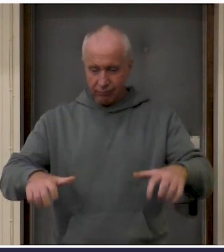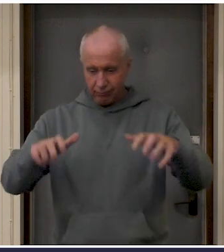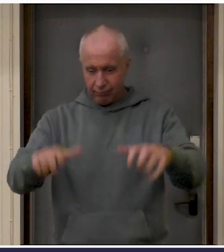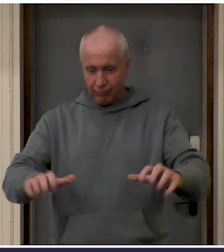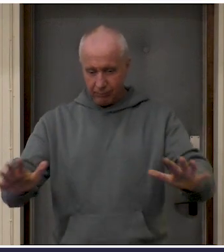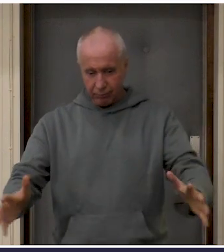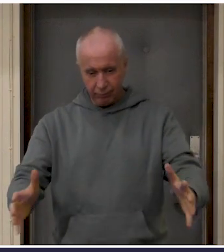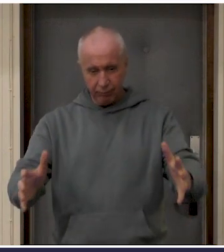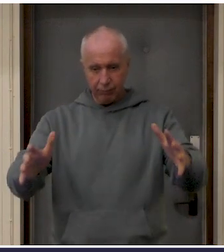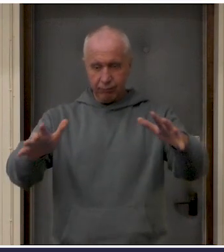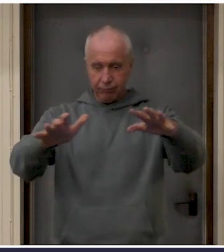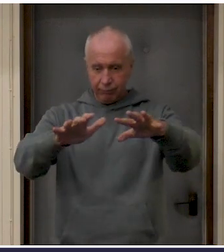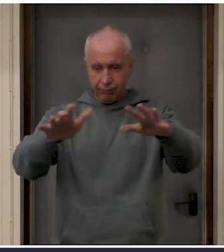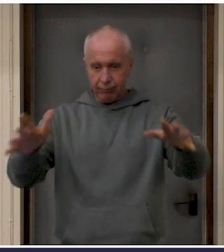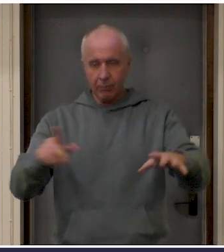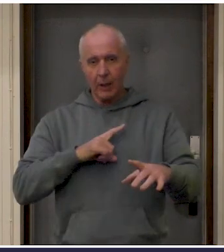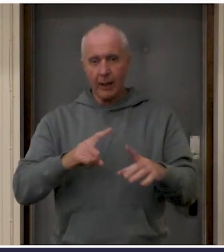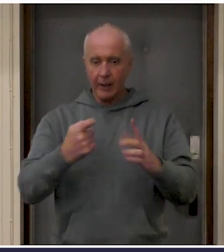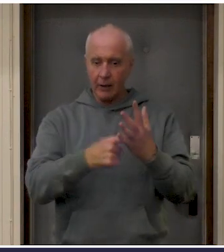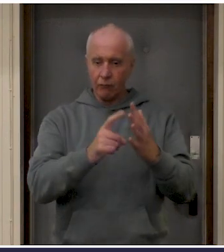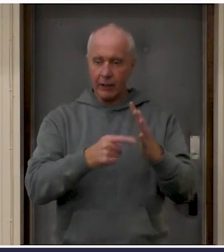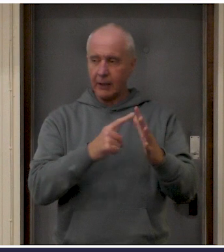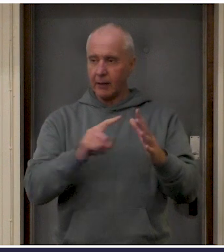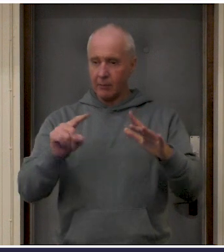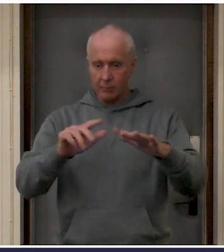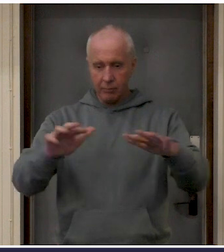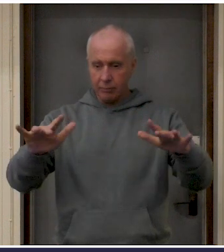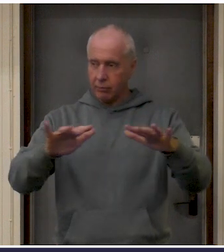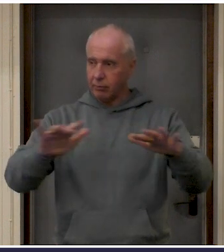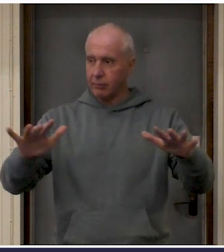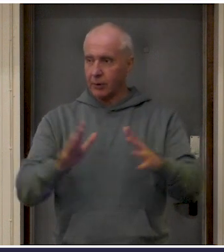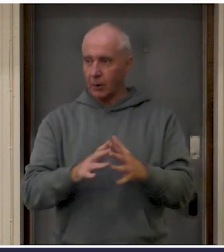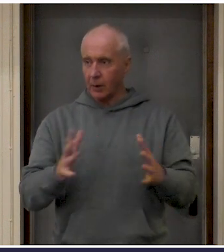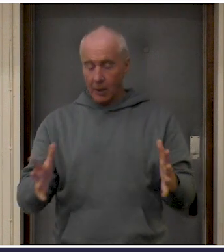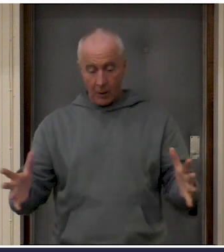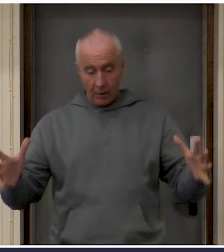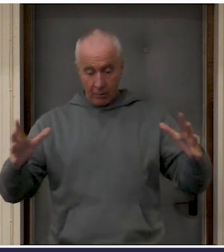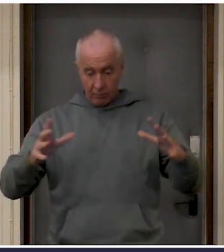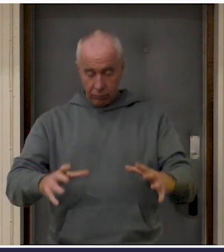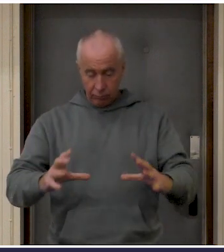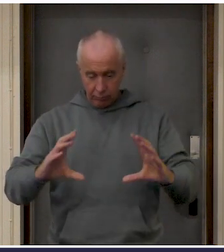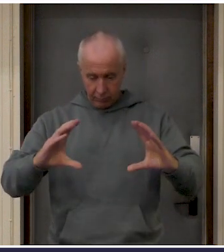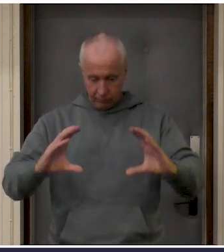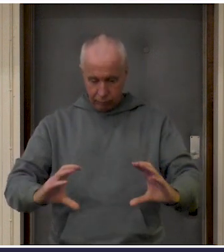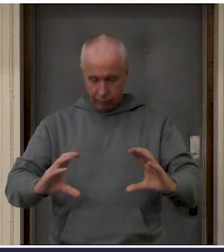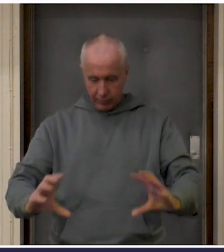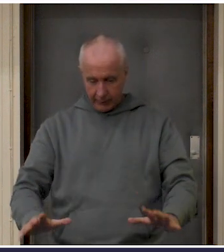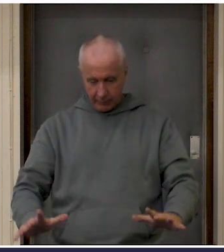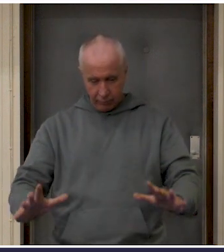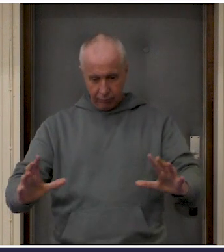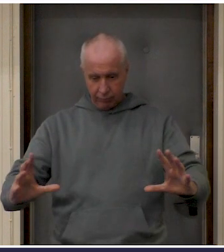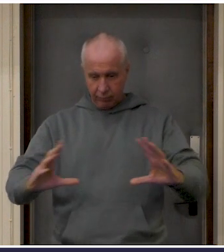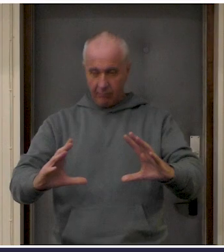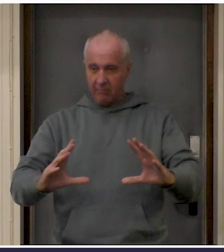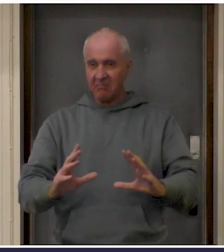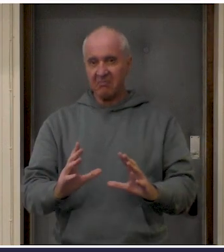the inhabitants of the base from the radiation. They essentially piled a load of Antarctic earth around it. It operated for about